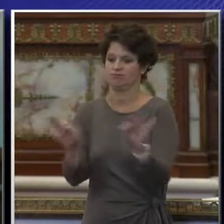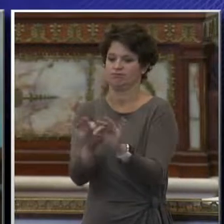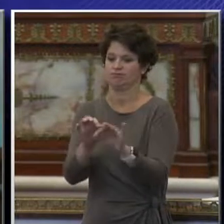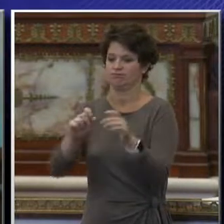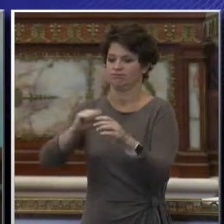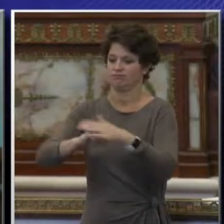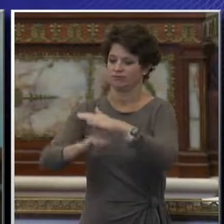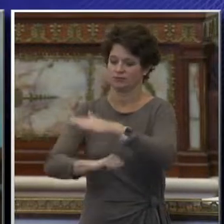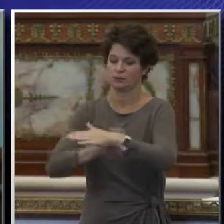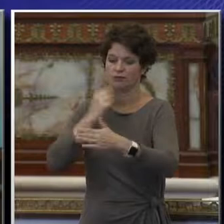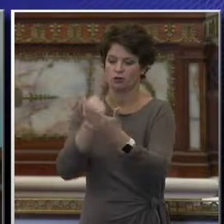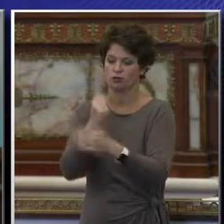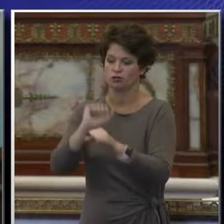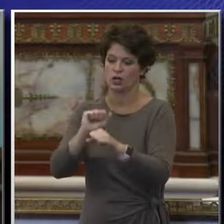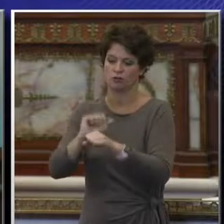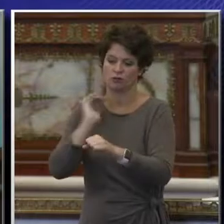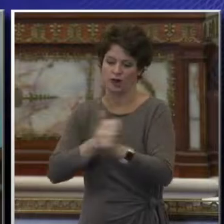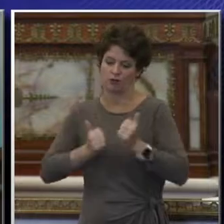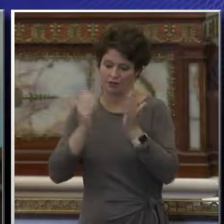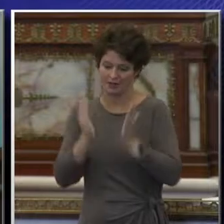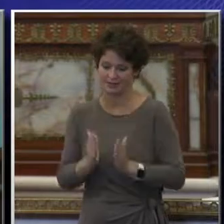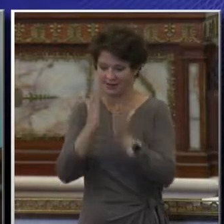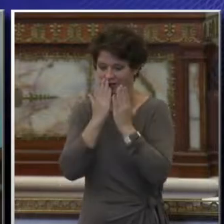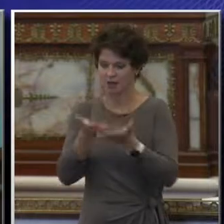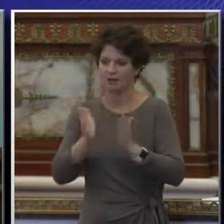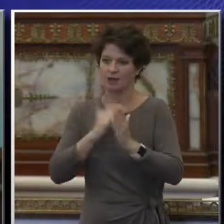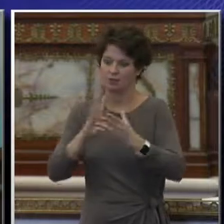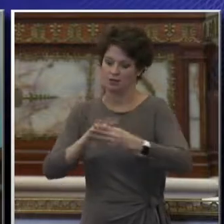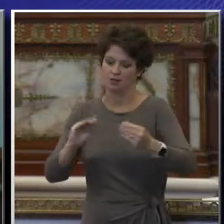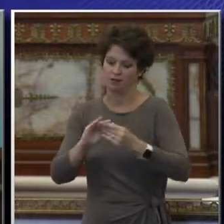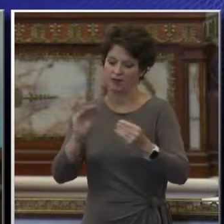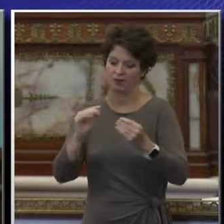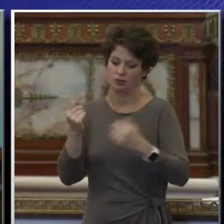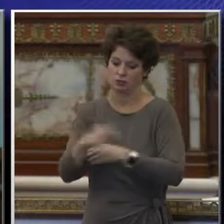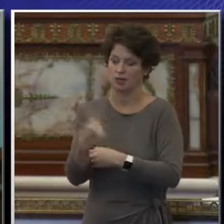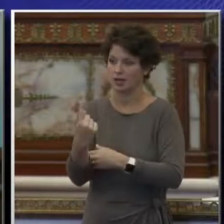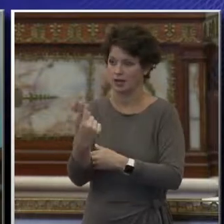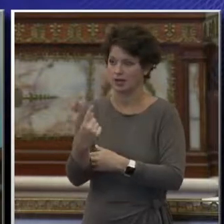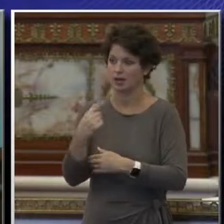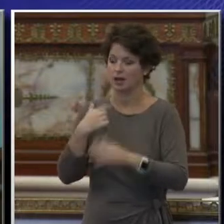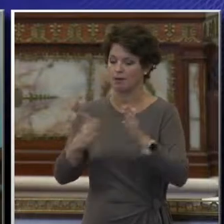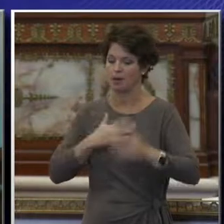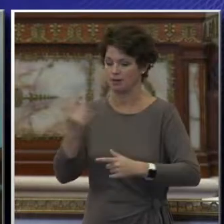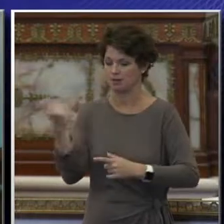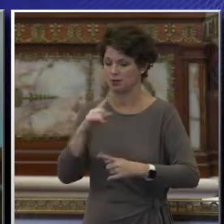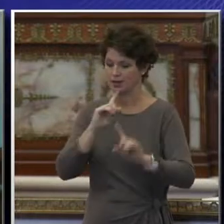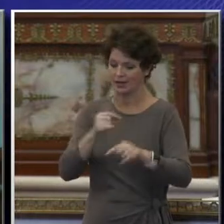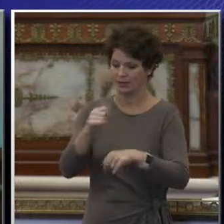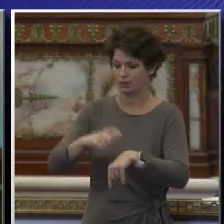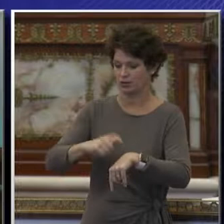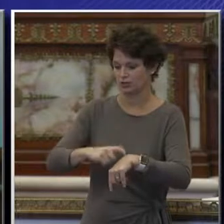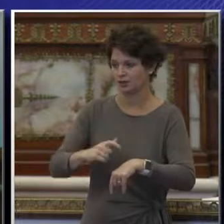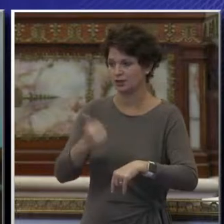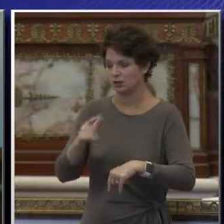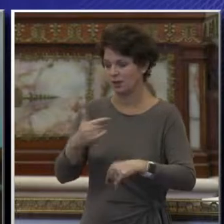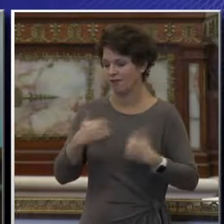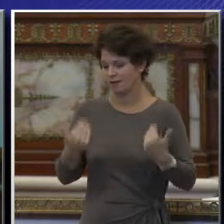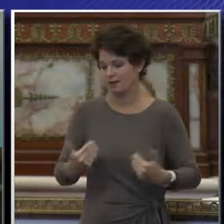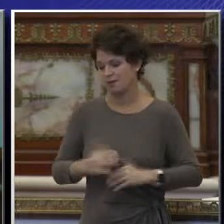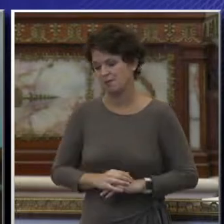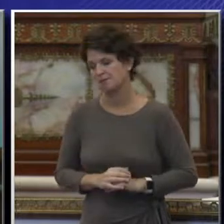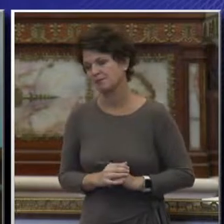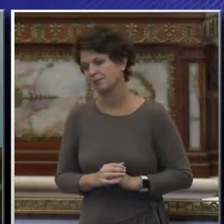to creating new jobs for our residents. Thank you for allowing me to provide testimony here today, and I'm happy to answer any questions you may have at this